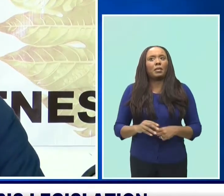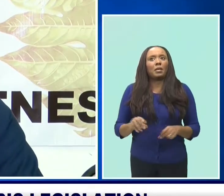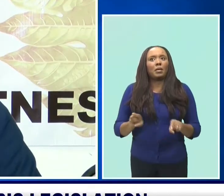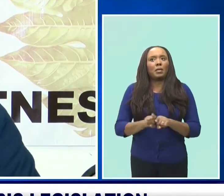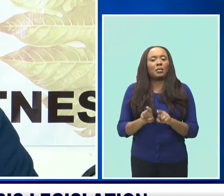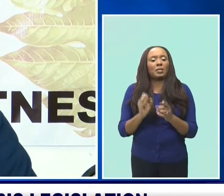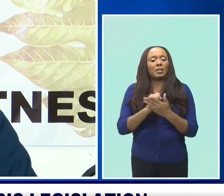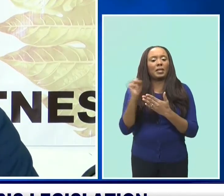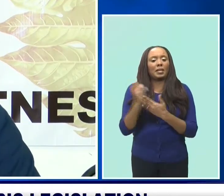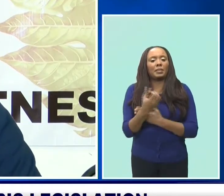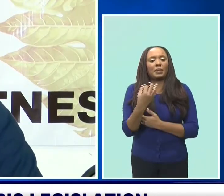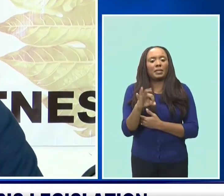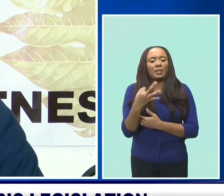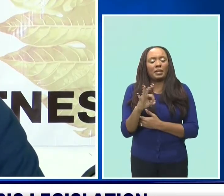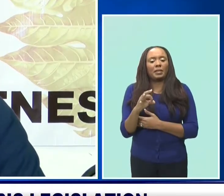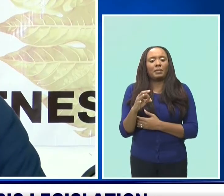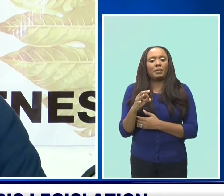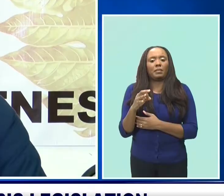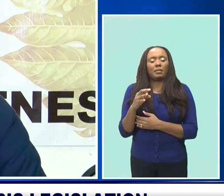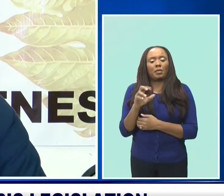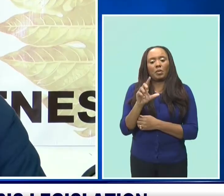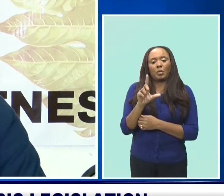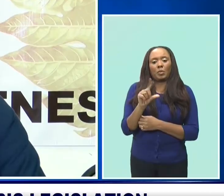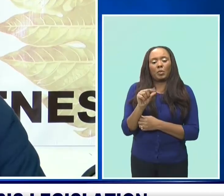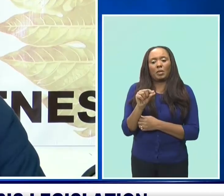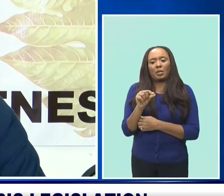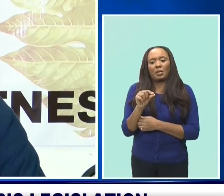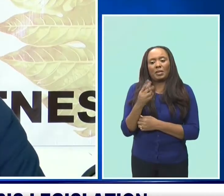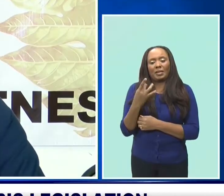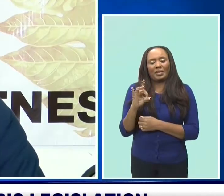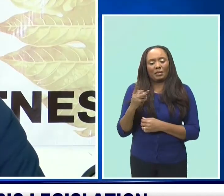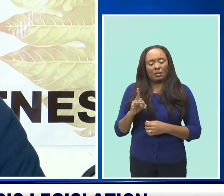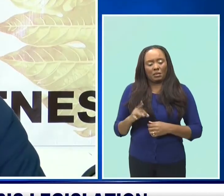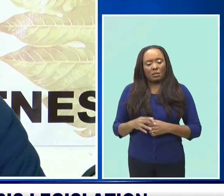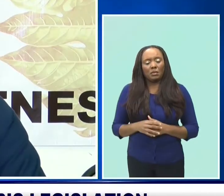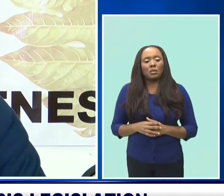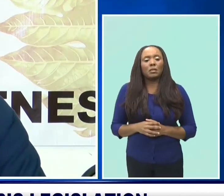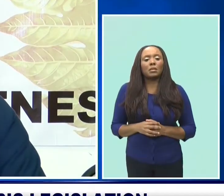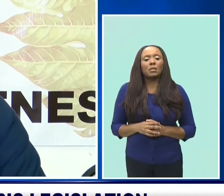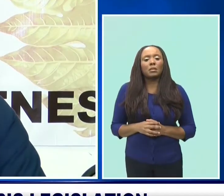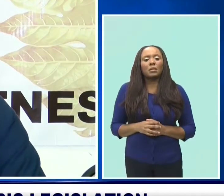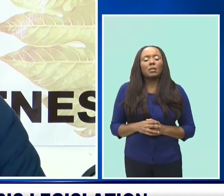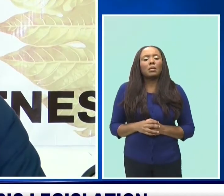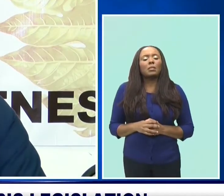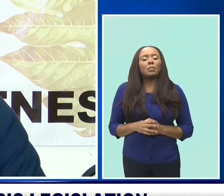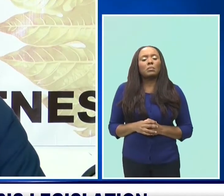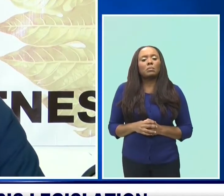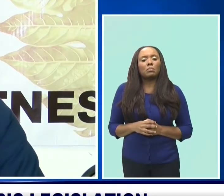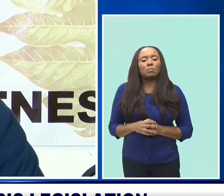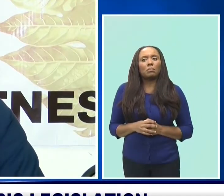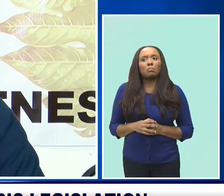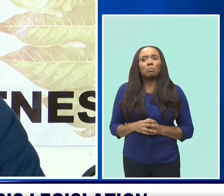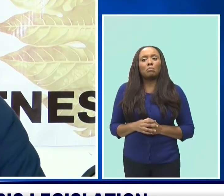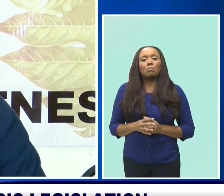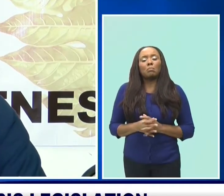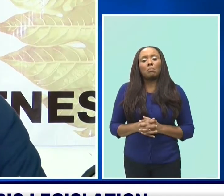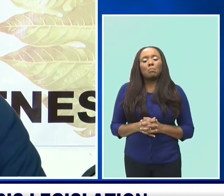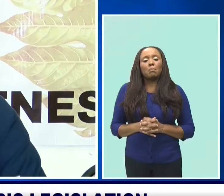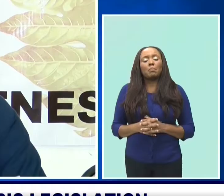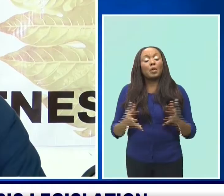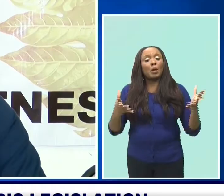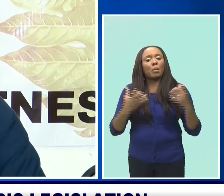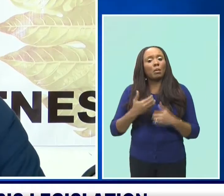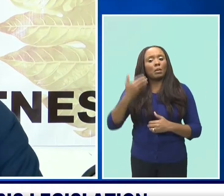19, 2018? We would wish to ascertain whether these actions to establish these